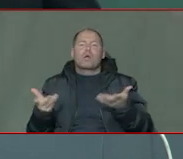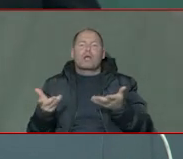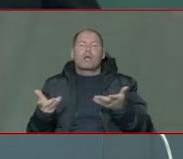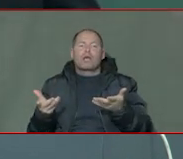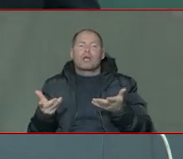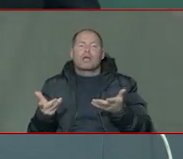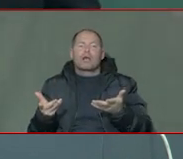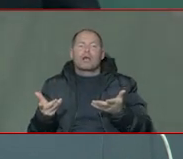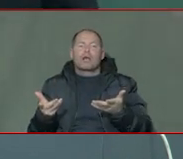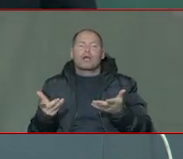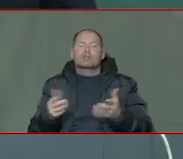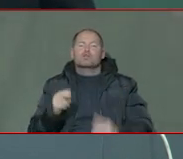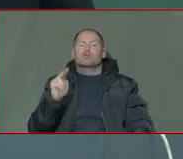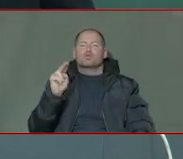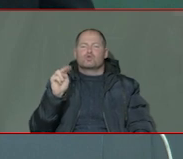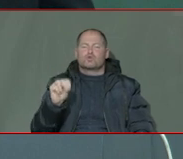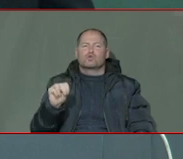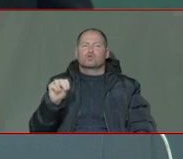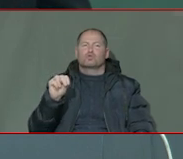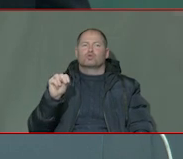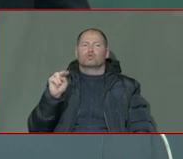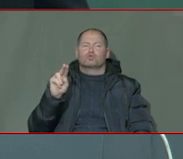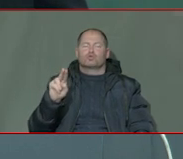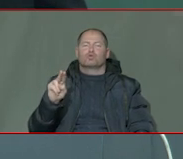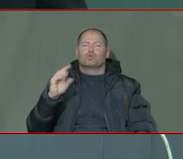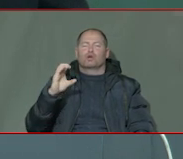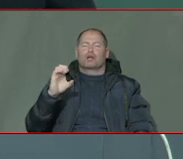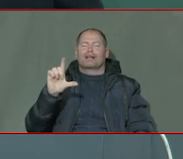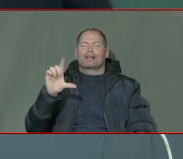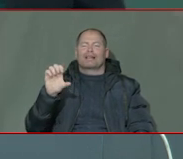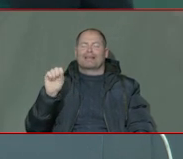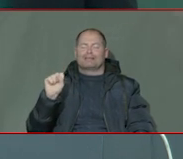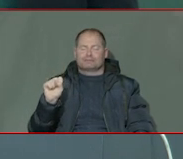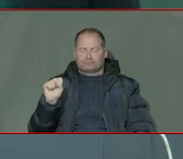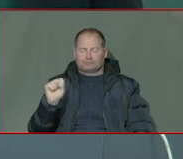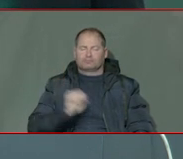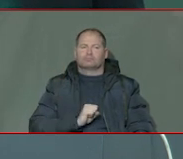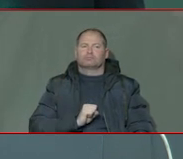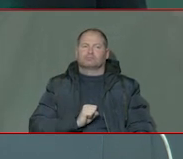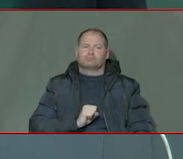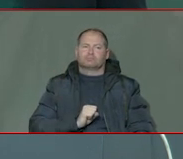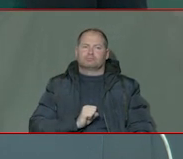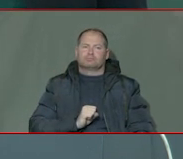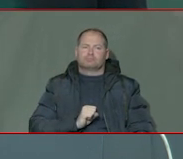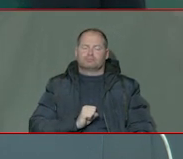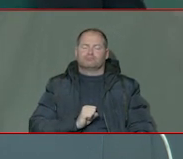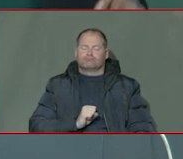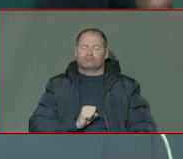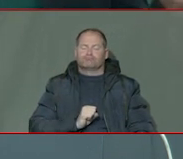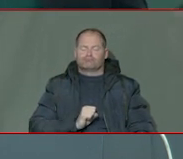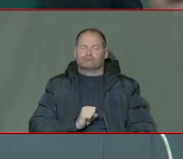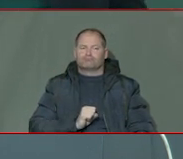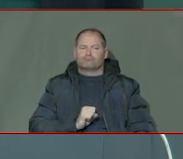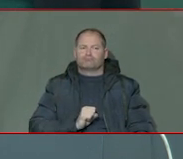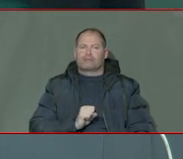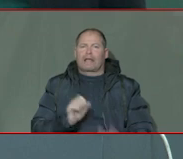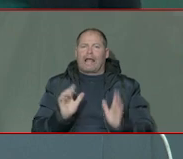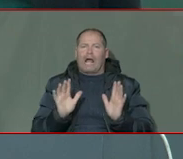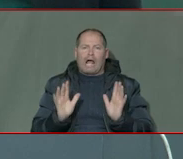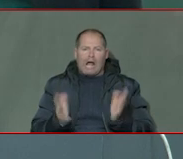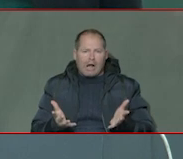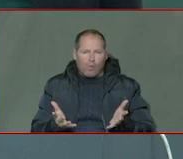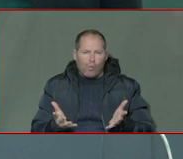the nucleus. It takes place in the nucleus. And then how?